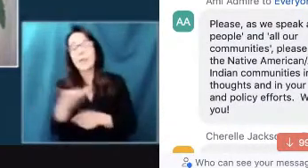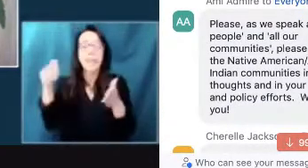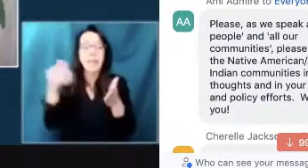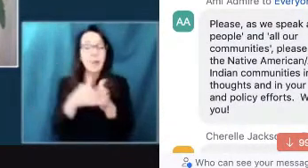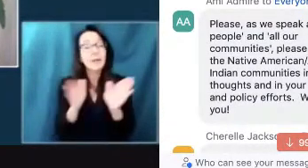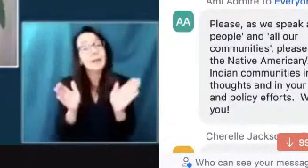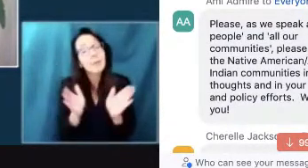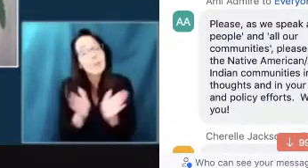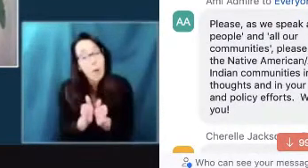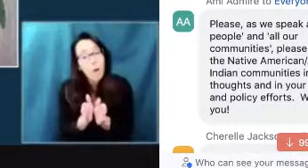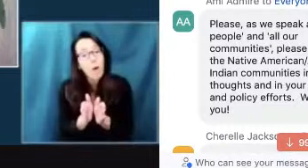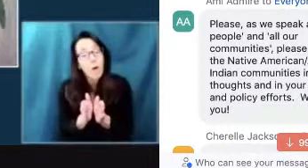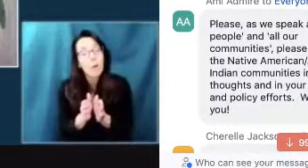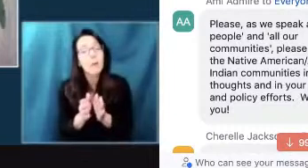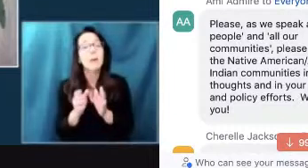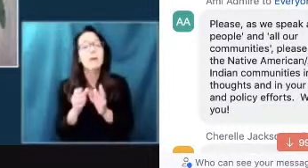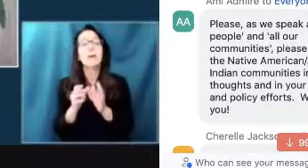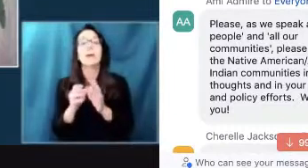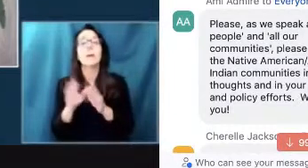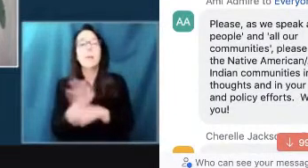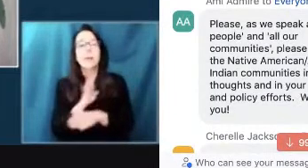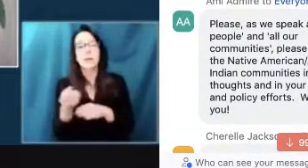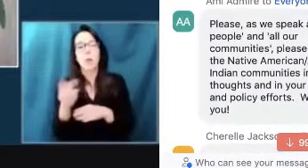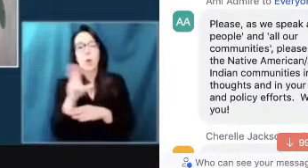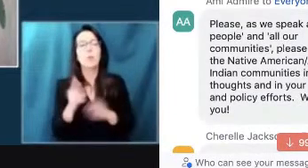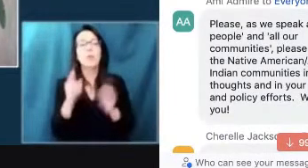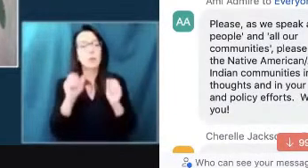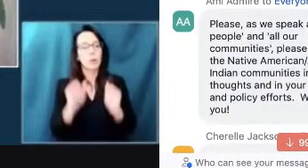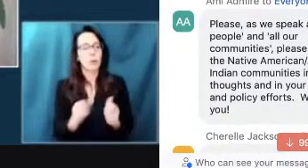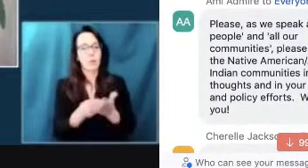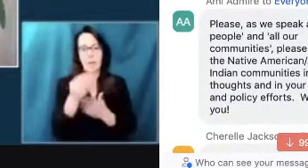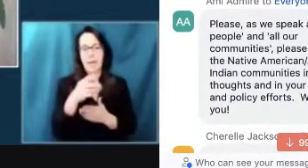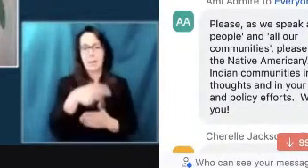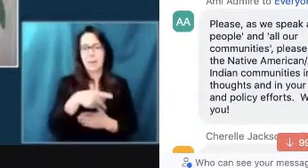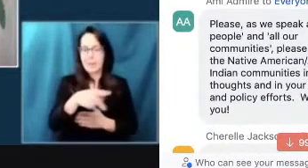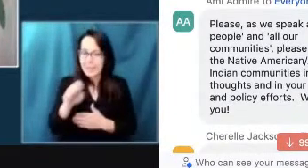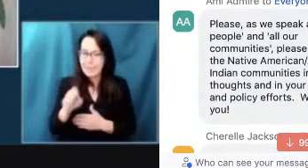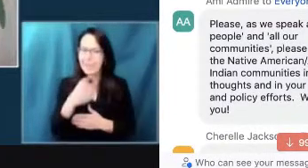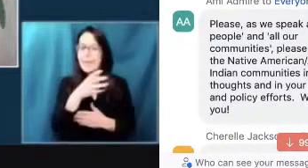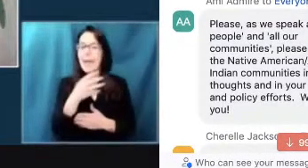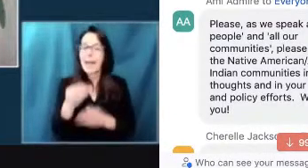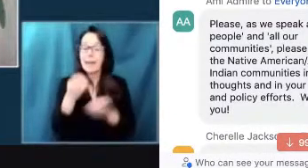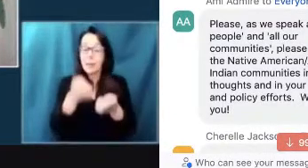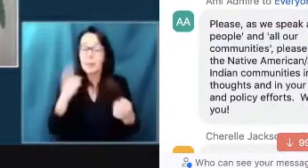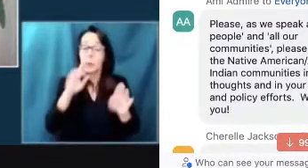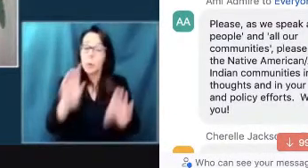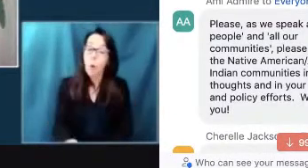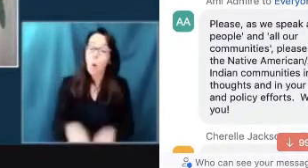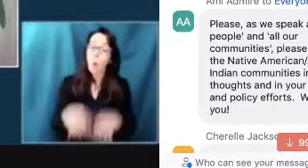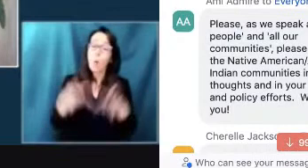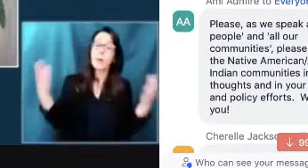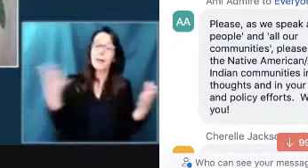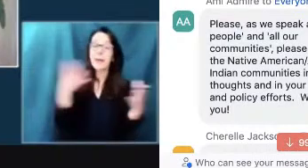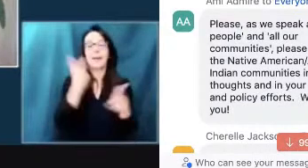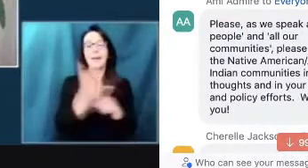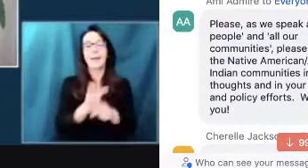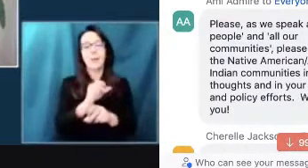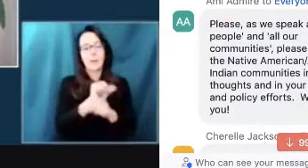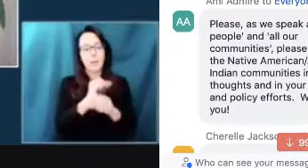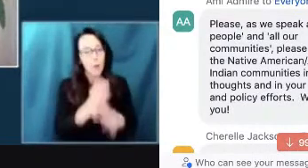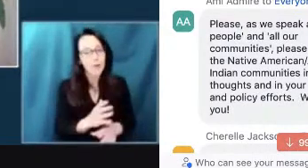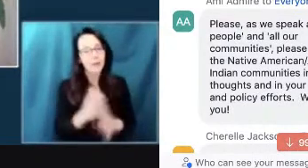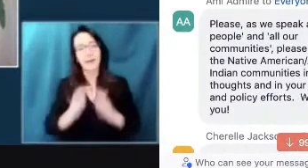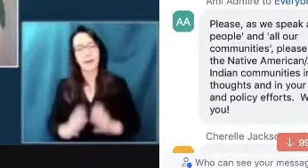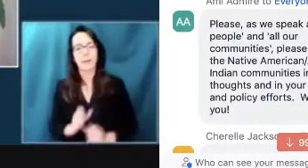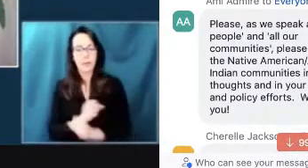they could buy PPE and reopening equipment in order to keep their employees and customers safe. The county